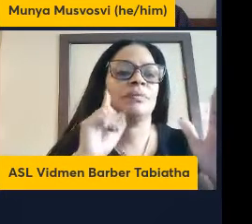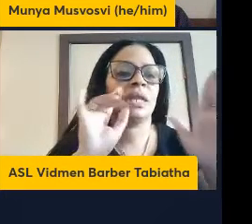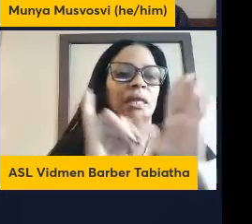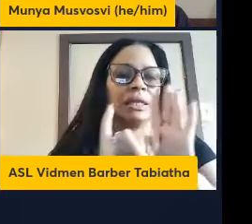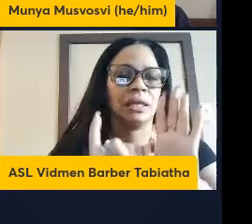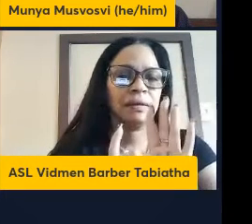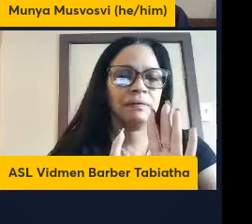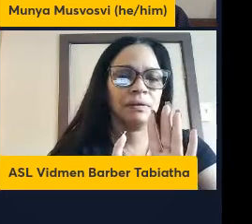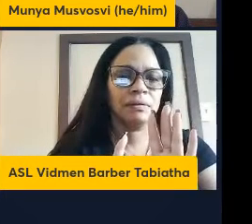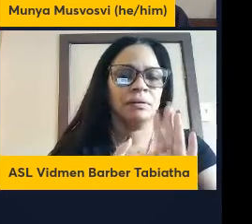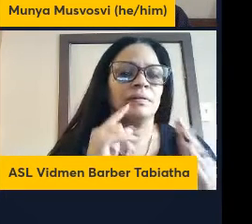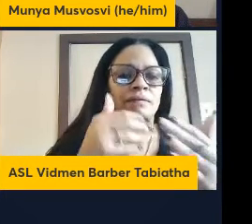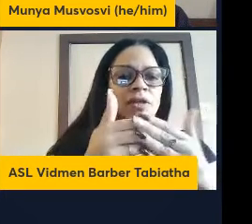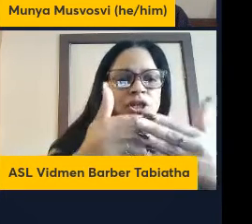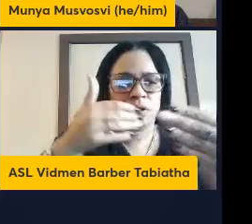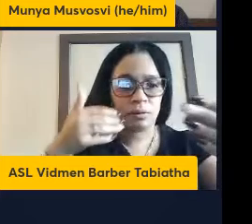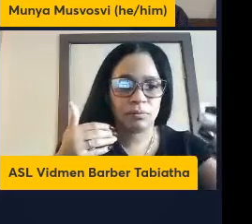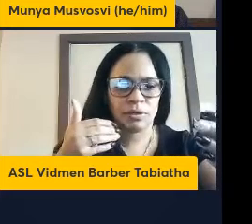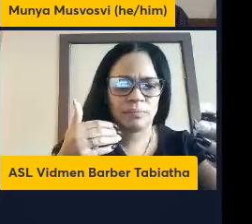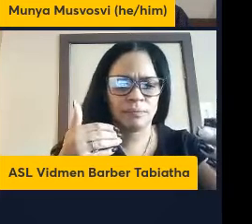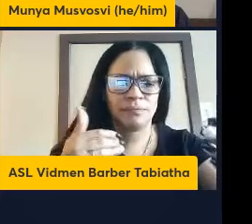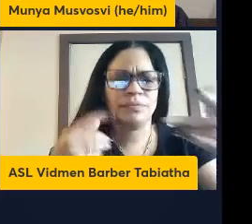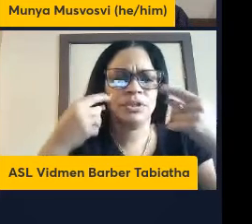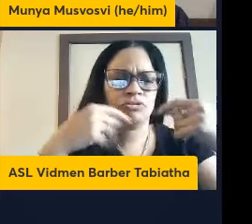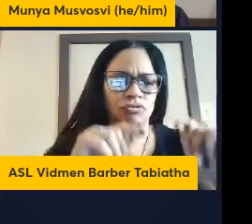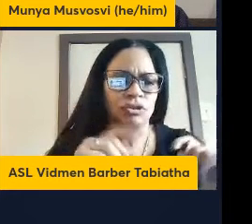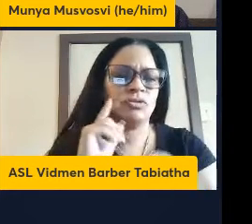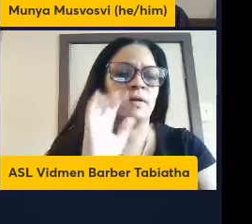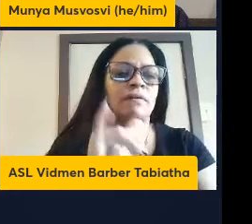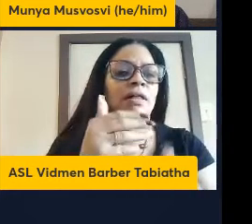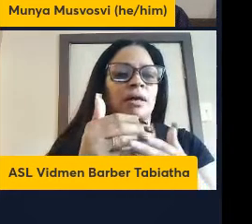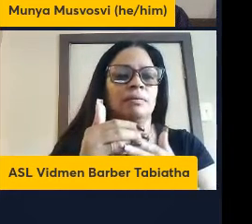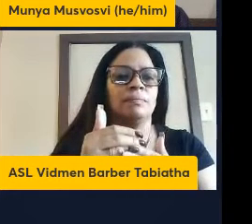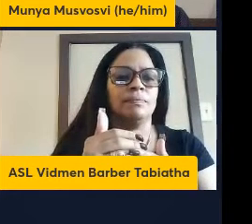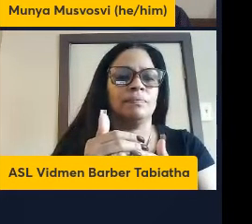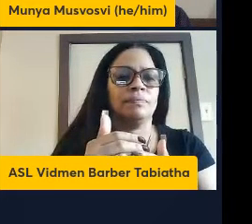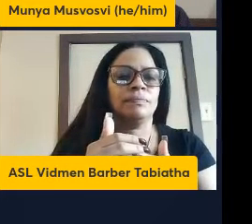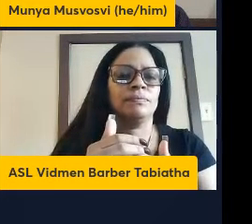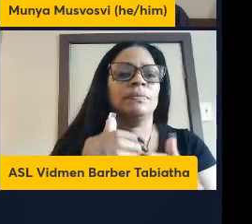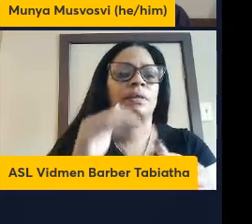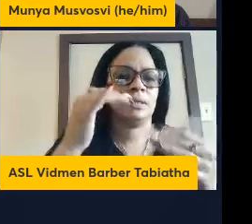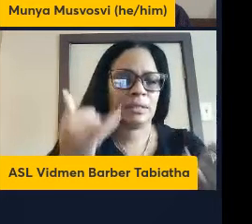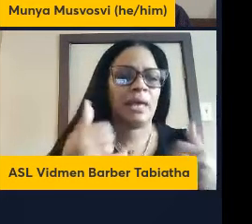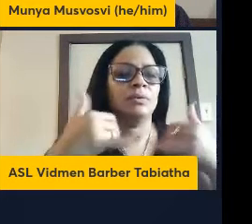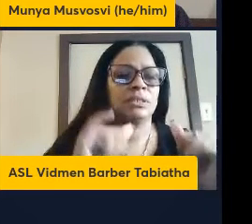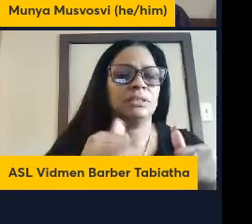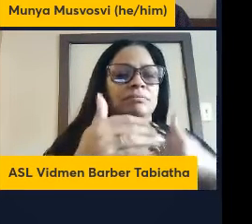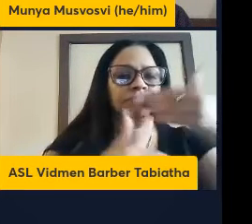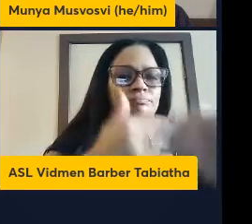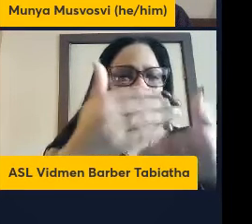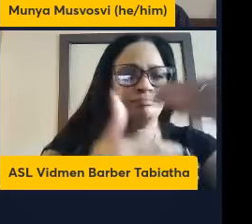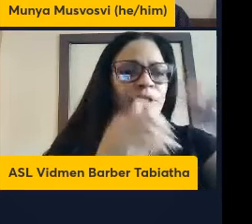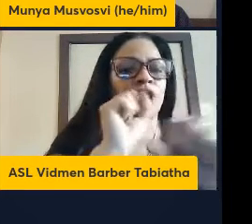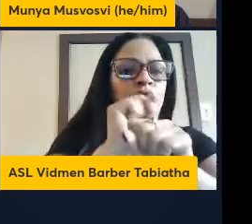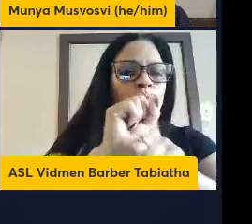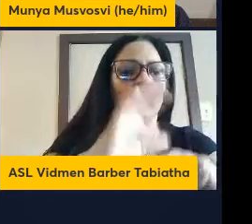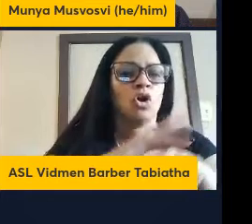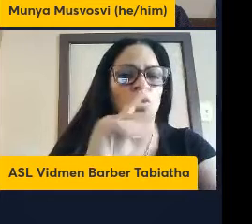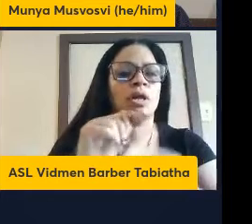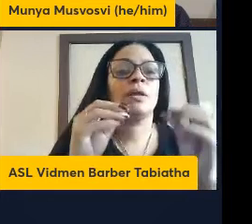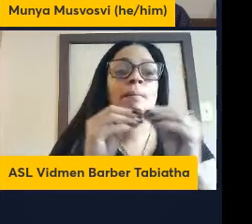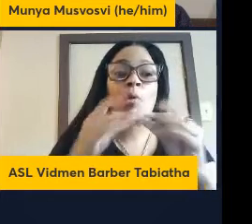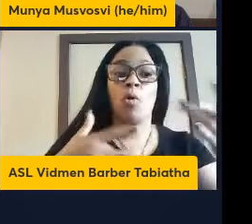and here I've just shown three clusters that we identified the epitopes for. So that is ongoing. But more kind of more